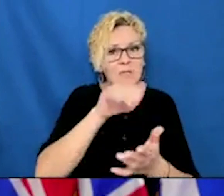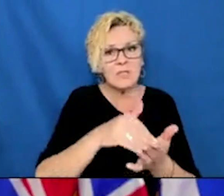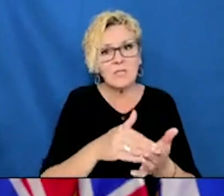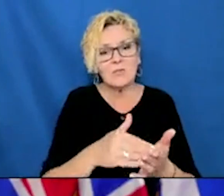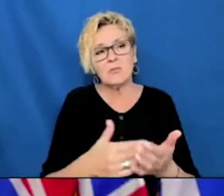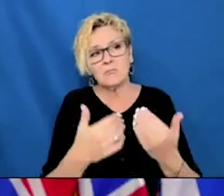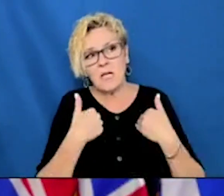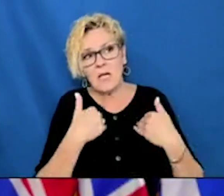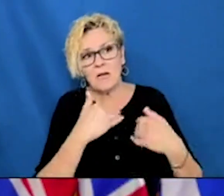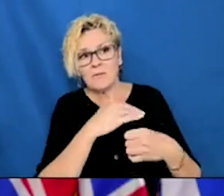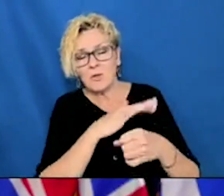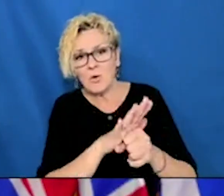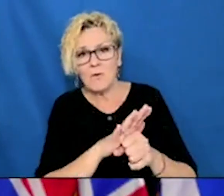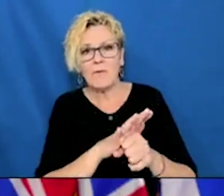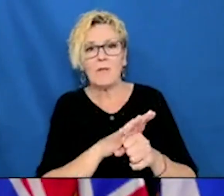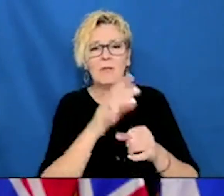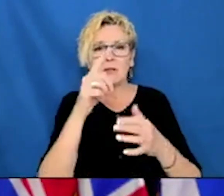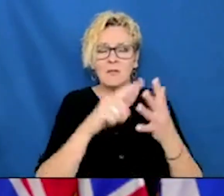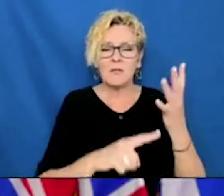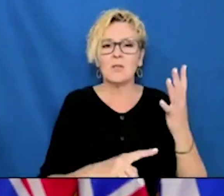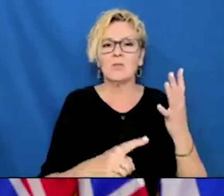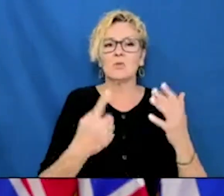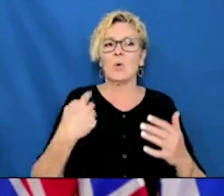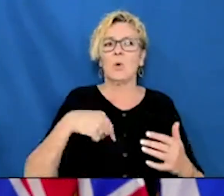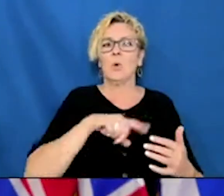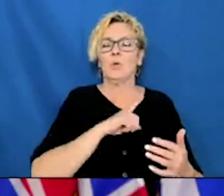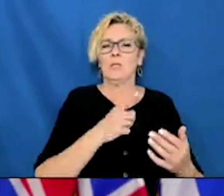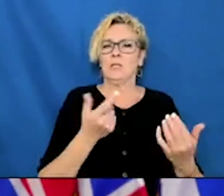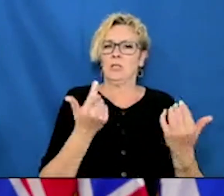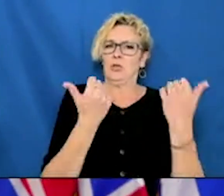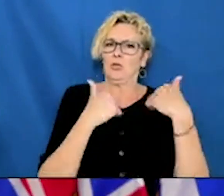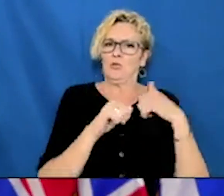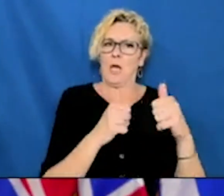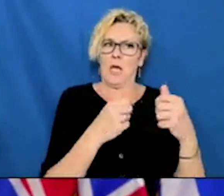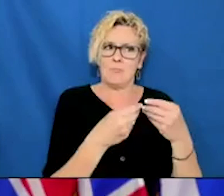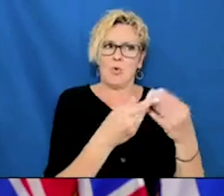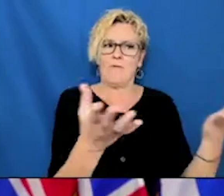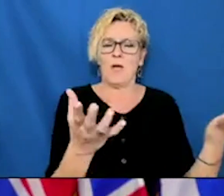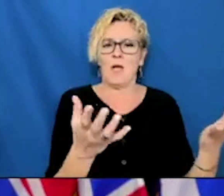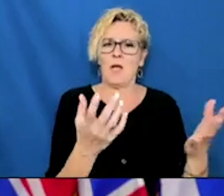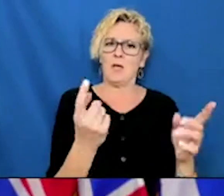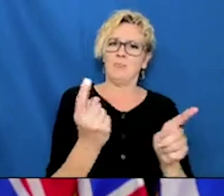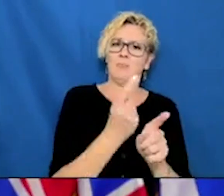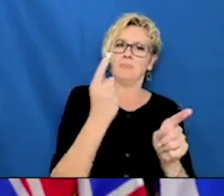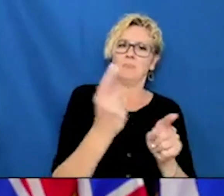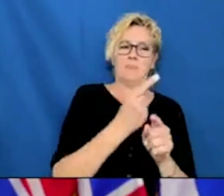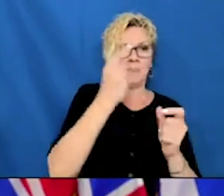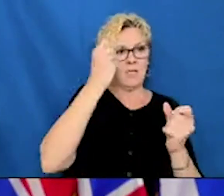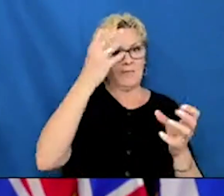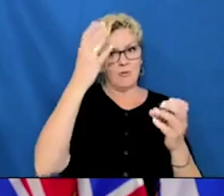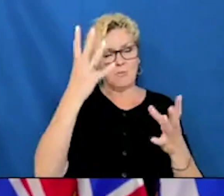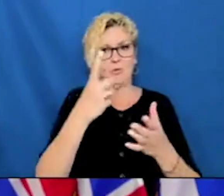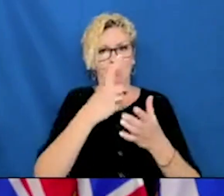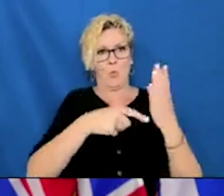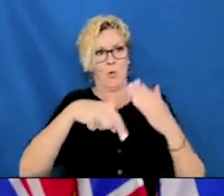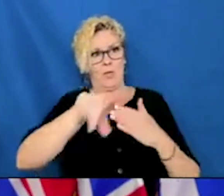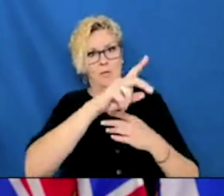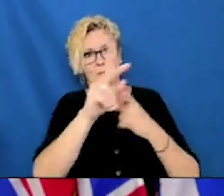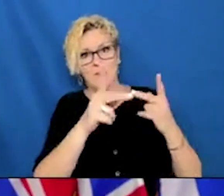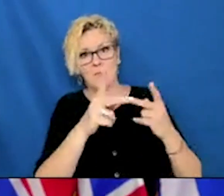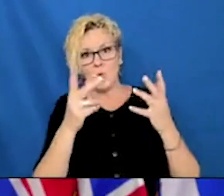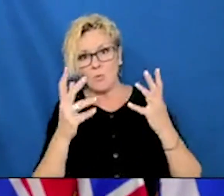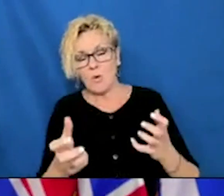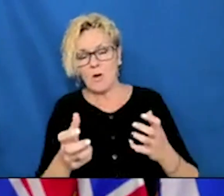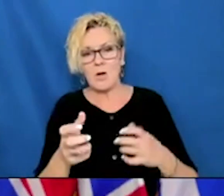doing from the beginning. But I think what people have confidence in and what's worked in BC, and it's a difference from other jurisdictions, is the